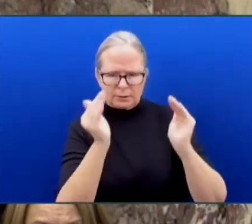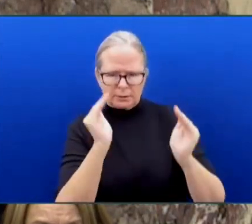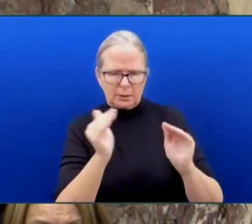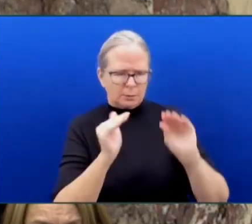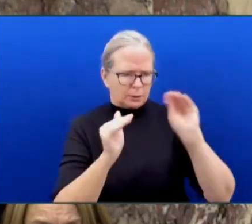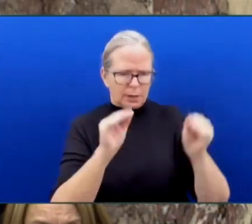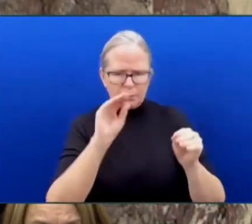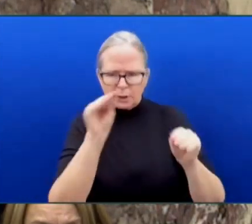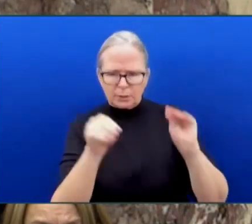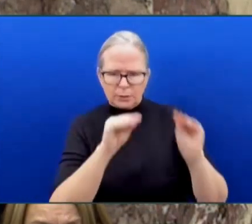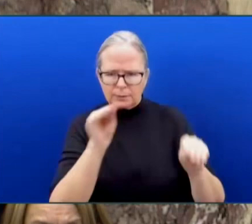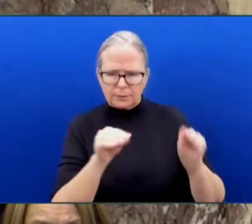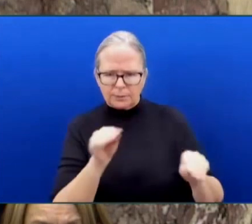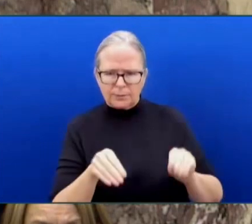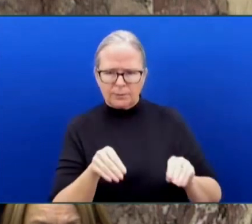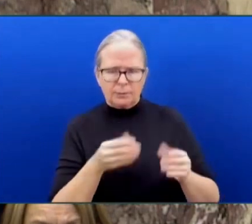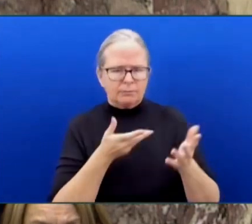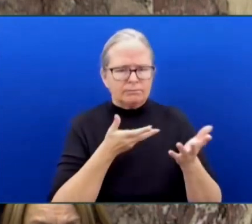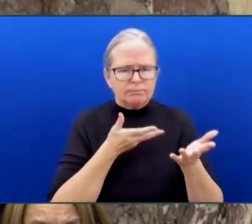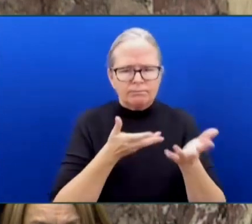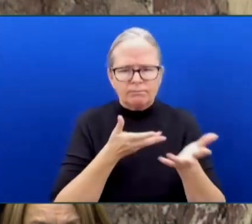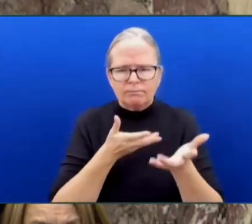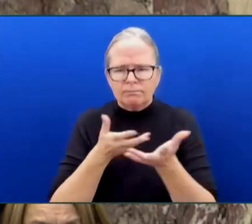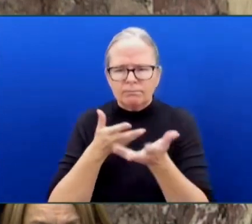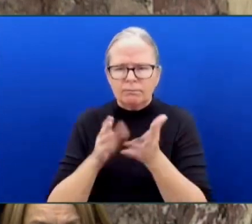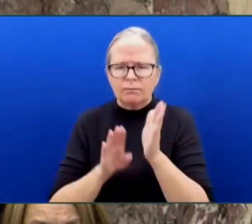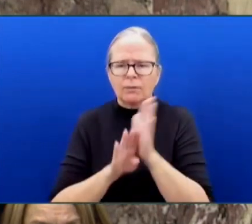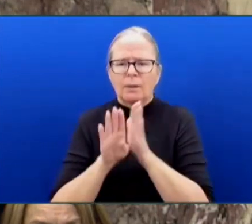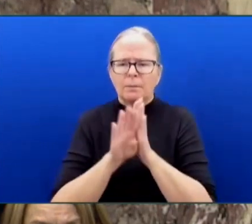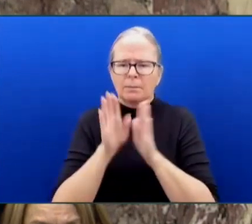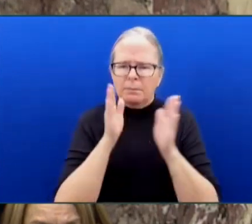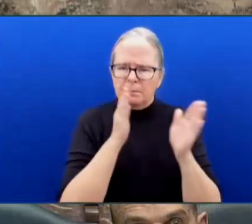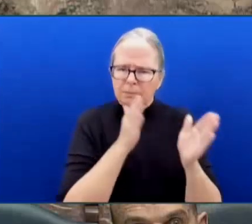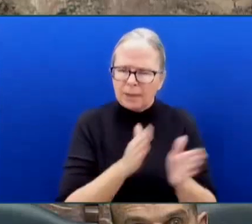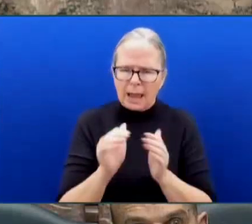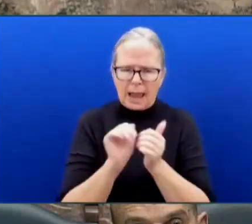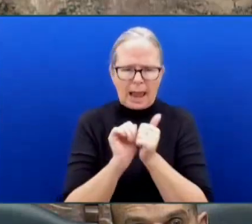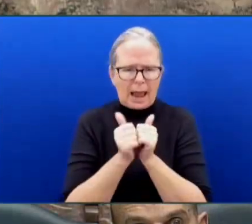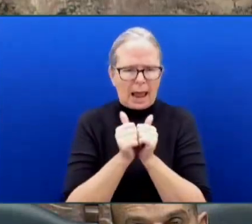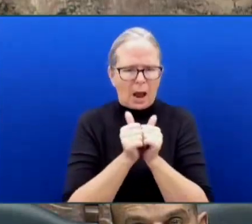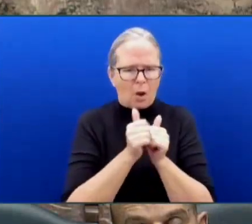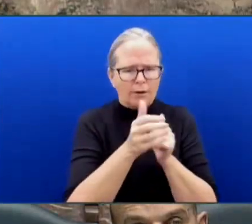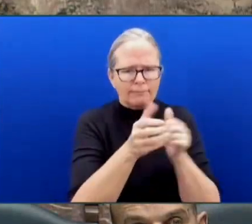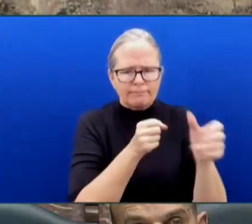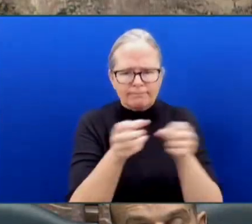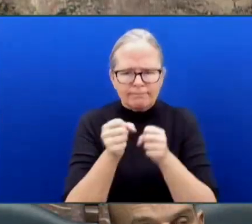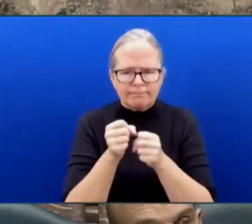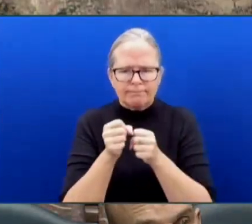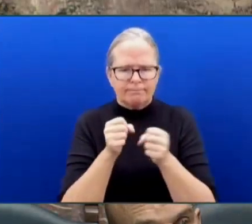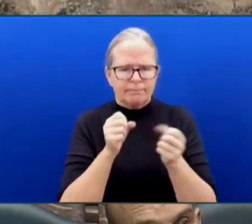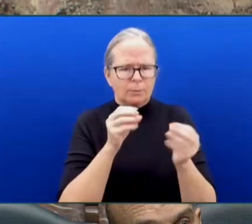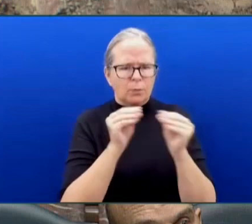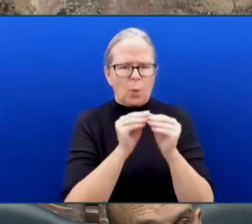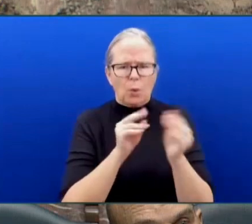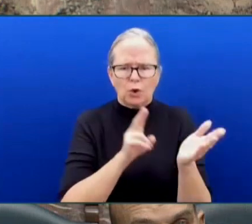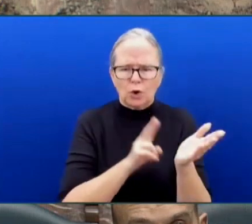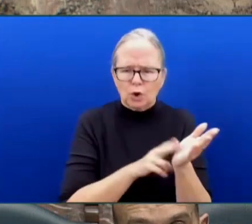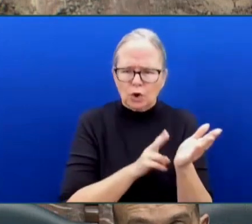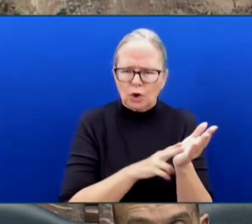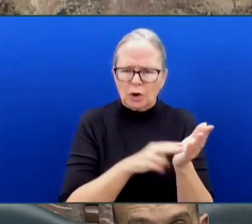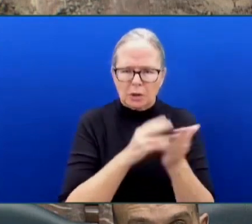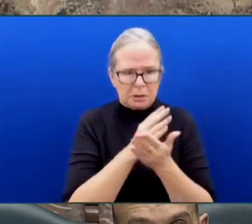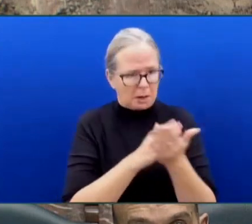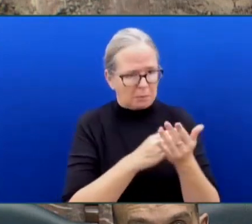programs, working with them to recruit more, and they're having some success. And those are directly funded. The member will know that. In